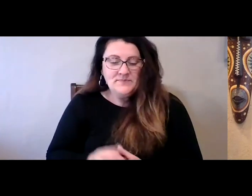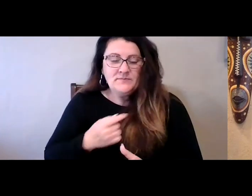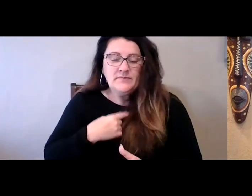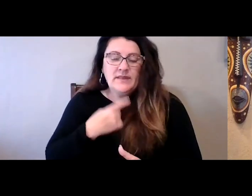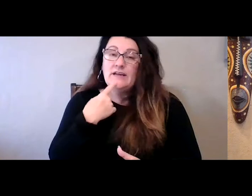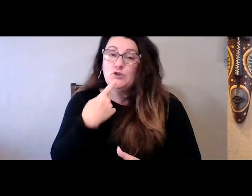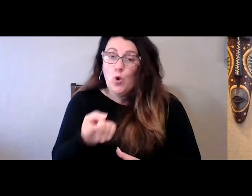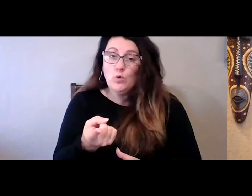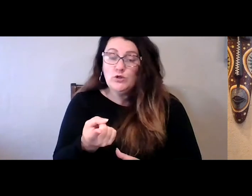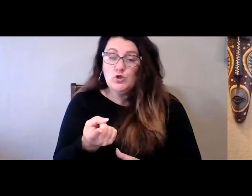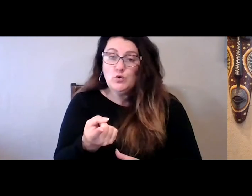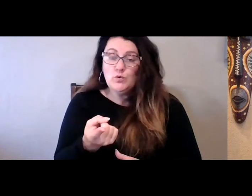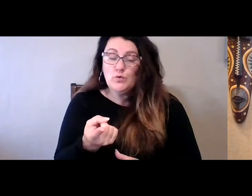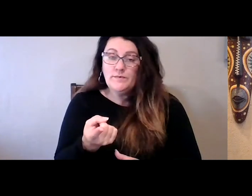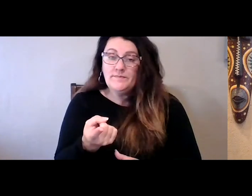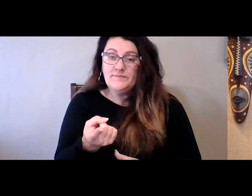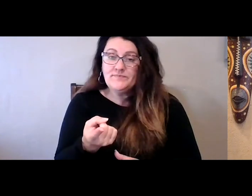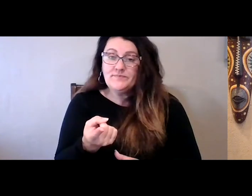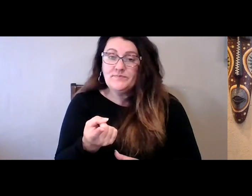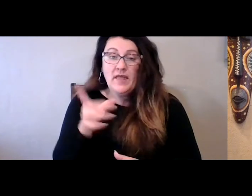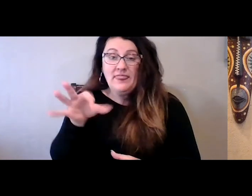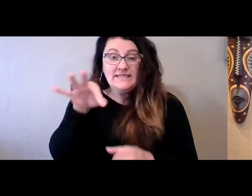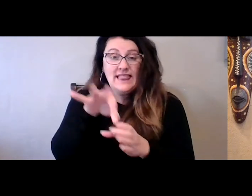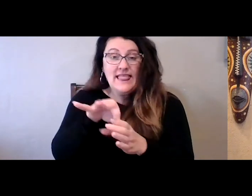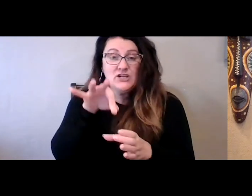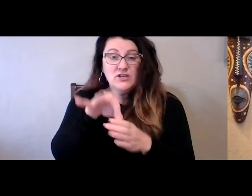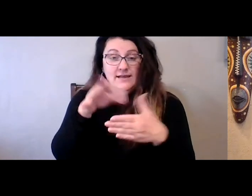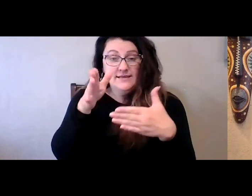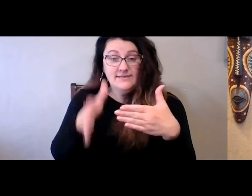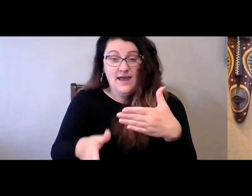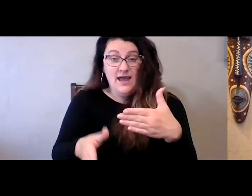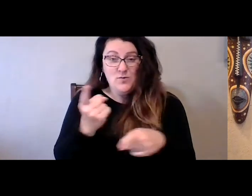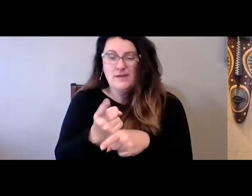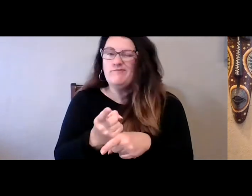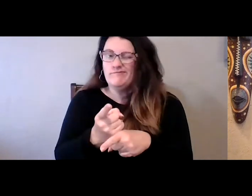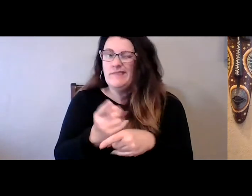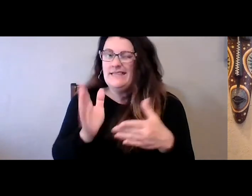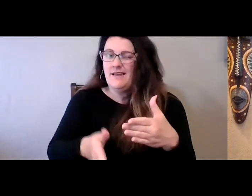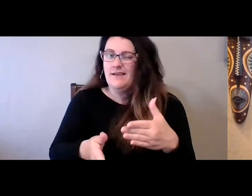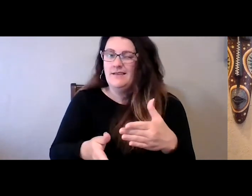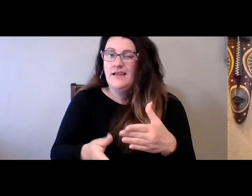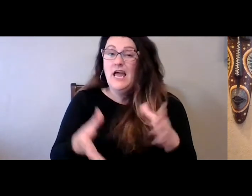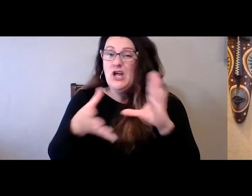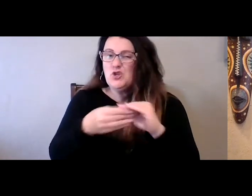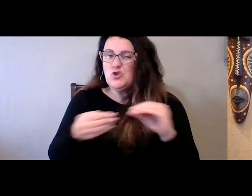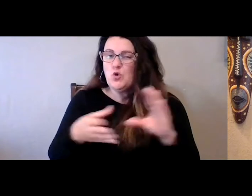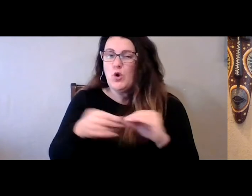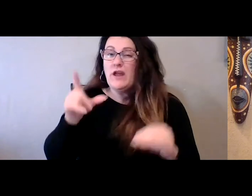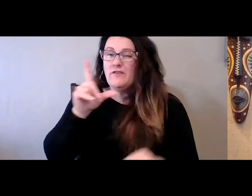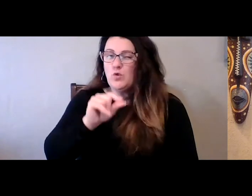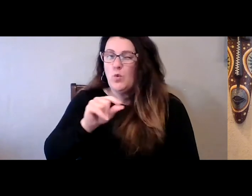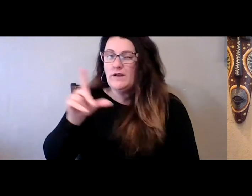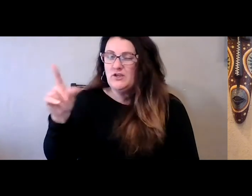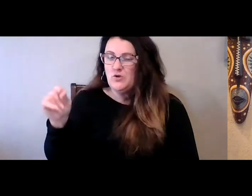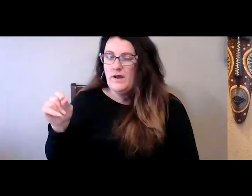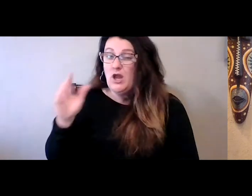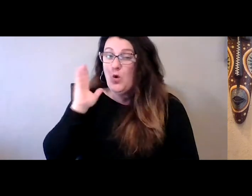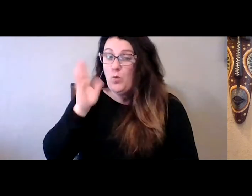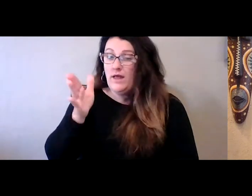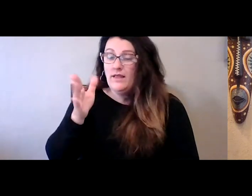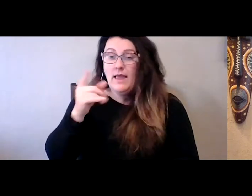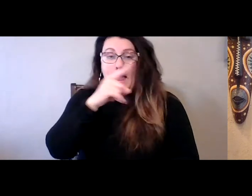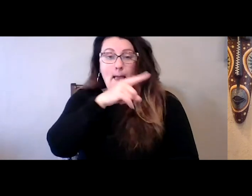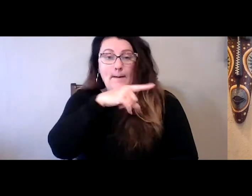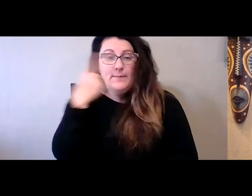right, that this election is done, and it is. The story of 2020 will be ultimately that